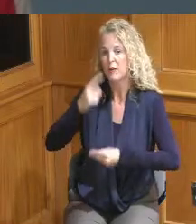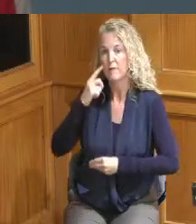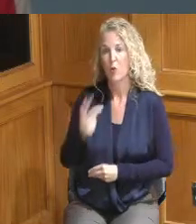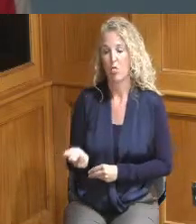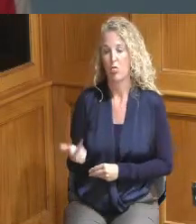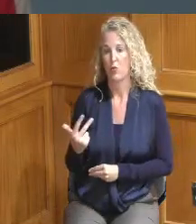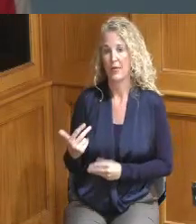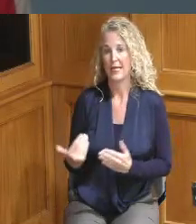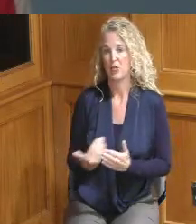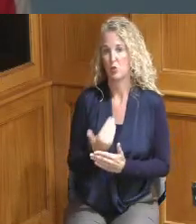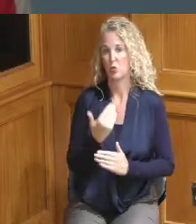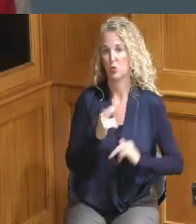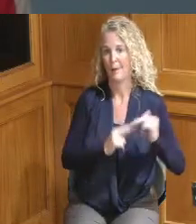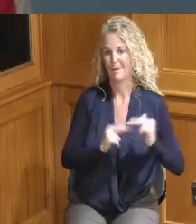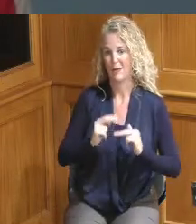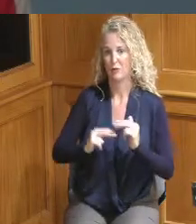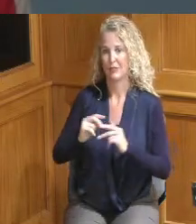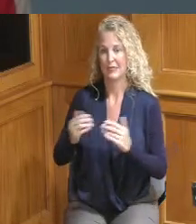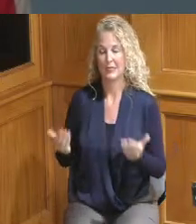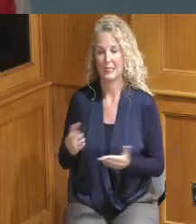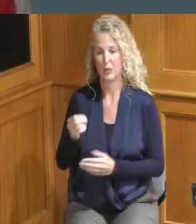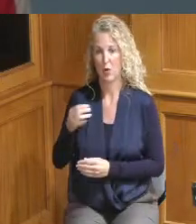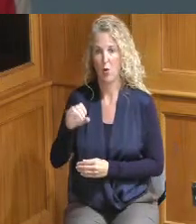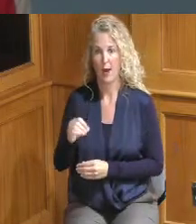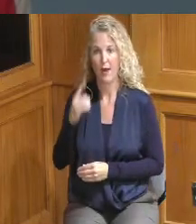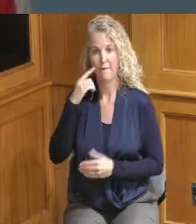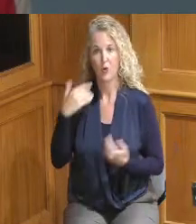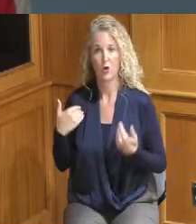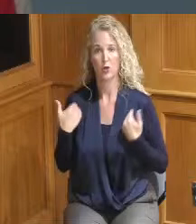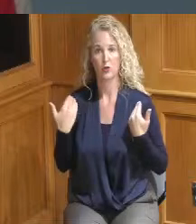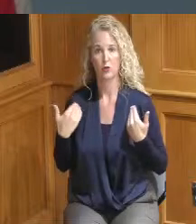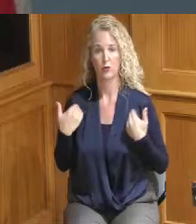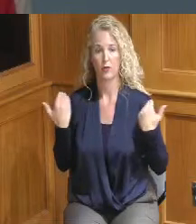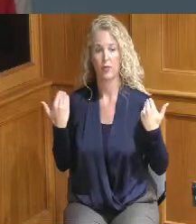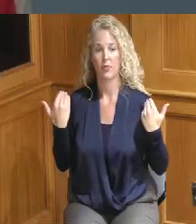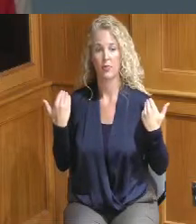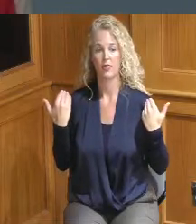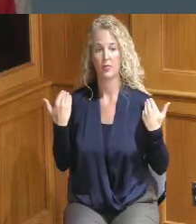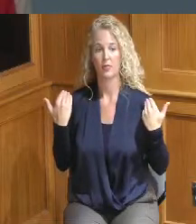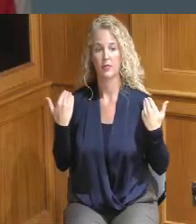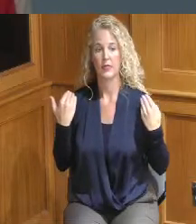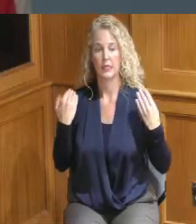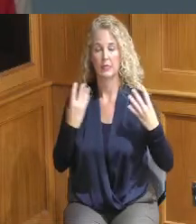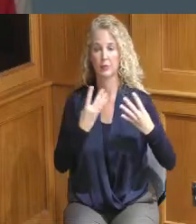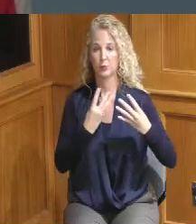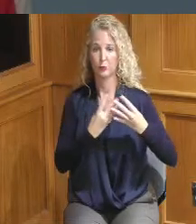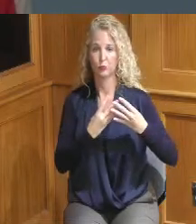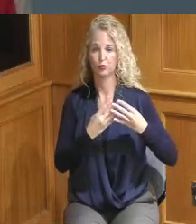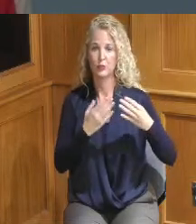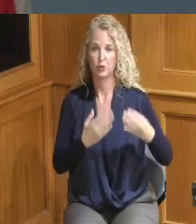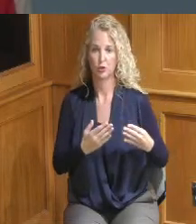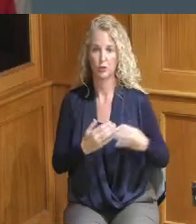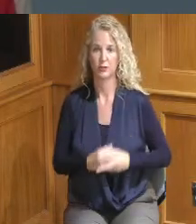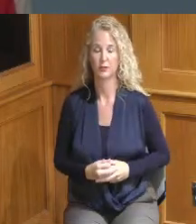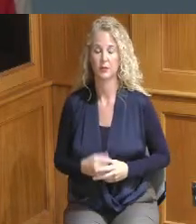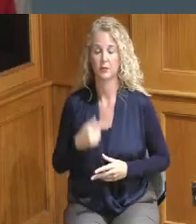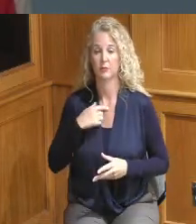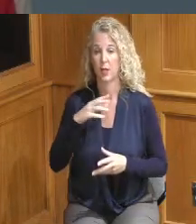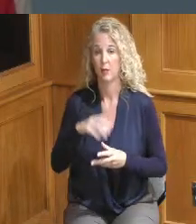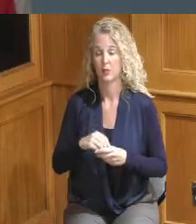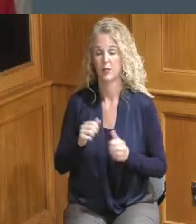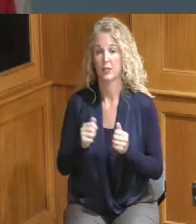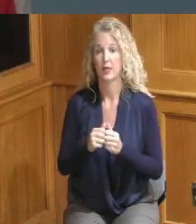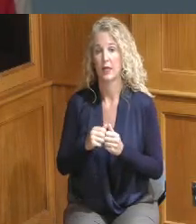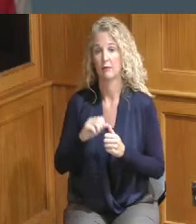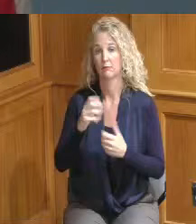new facilities within Ohio for juvenile justice systems. And I participated in the White